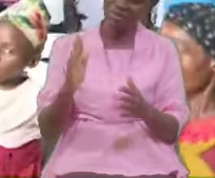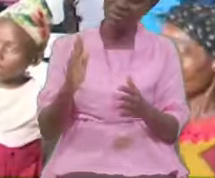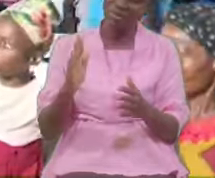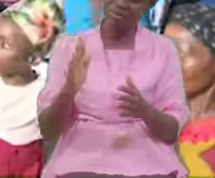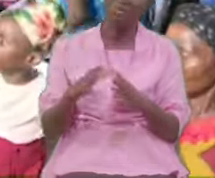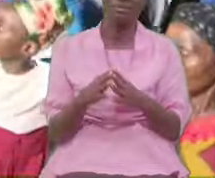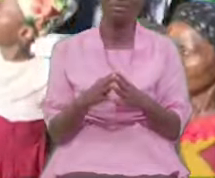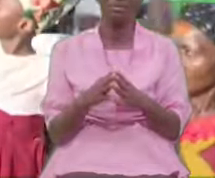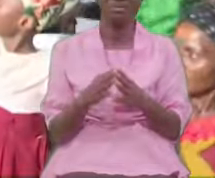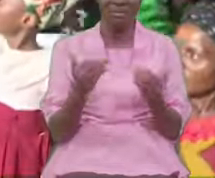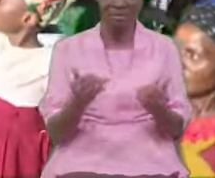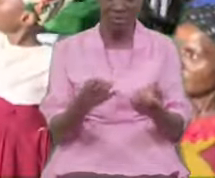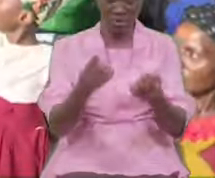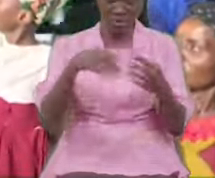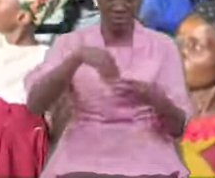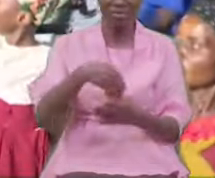of